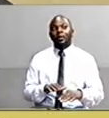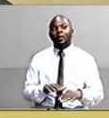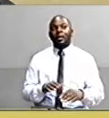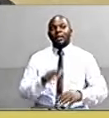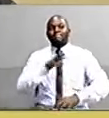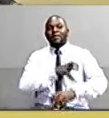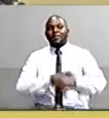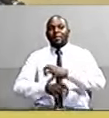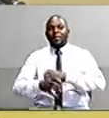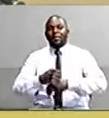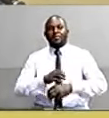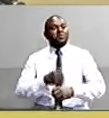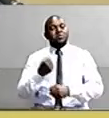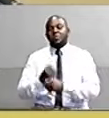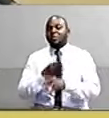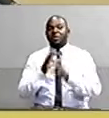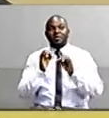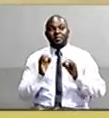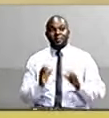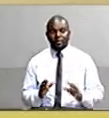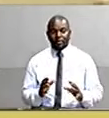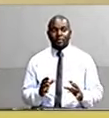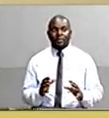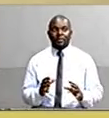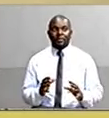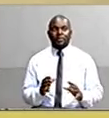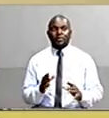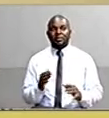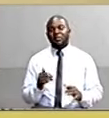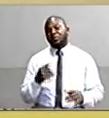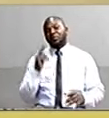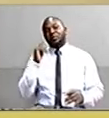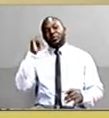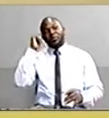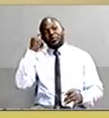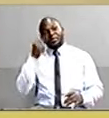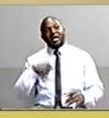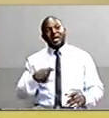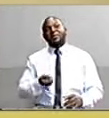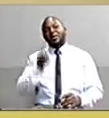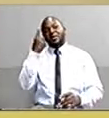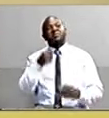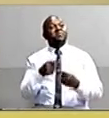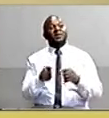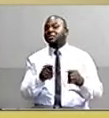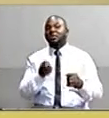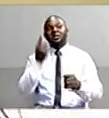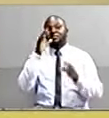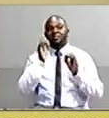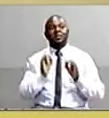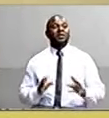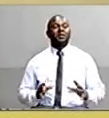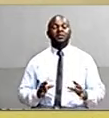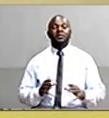muscles are not working, the what? You think you are clever, but actually you are not clever.